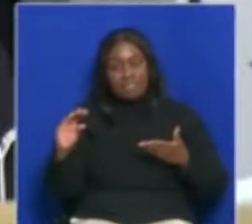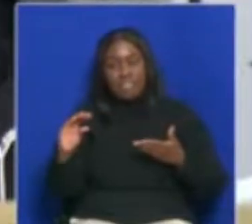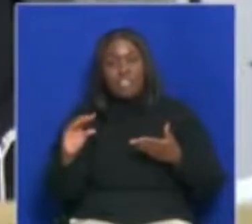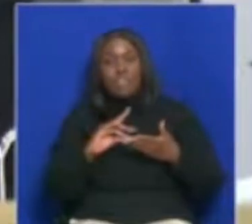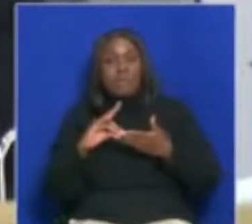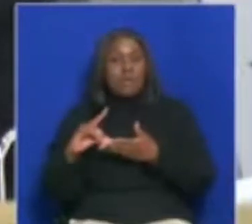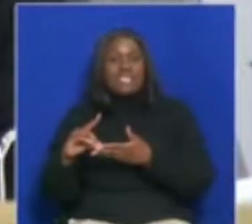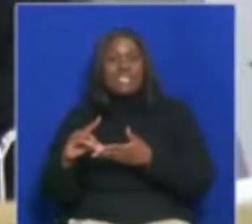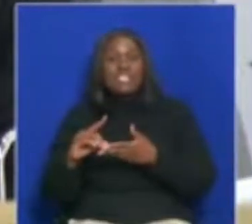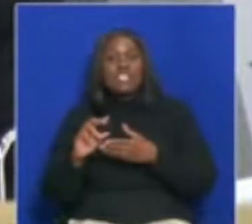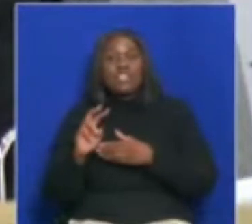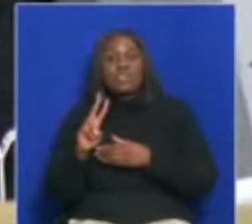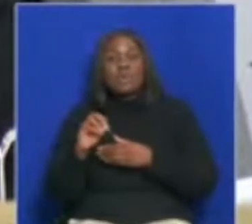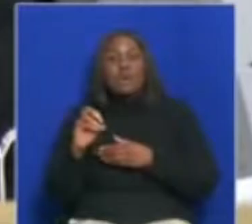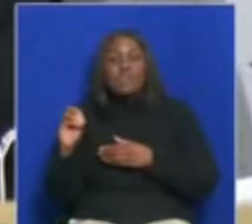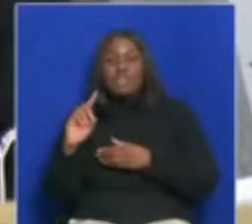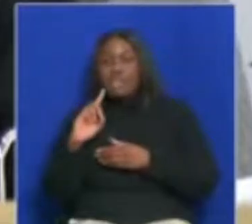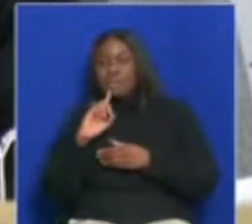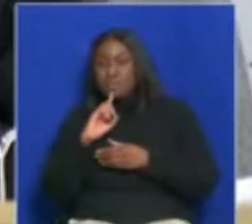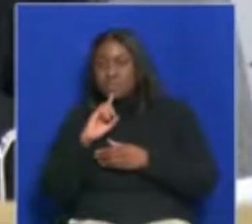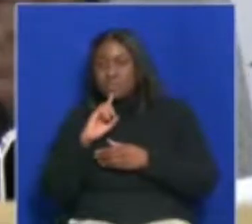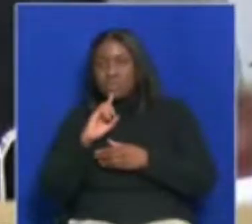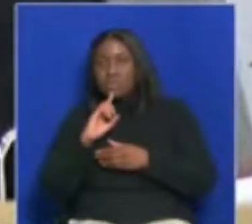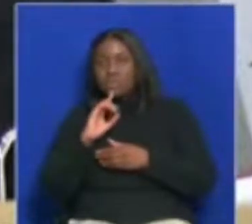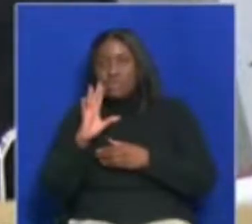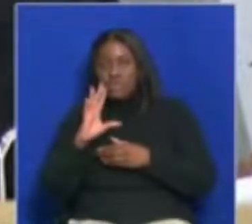wife was paid to the conveyancing attorney.